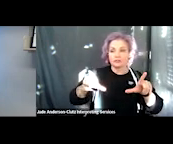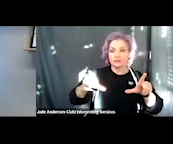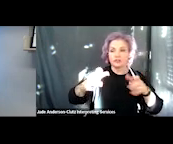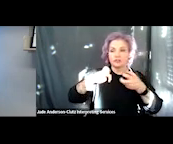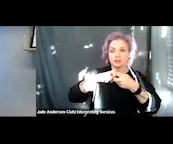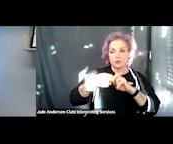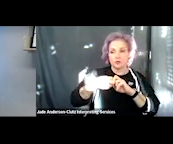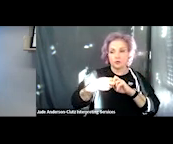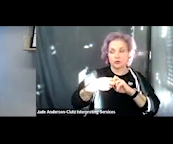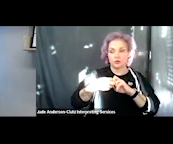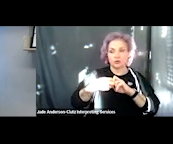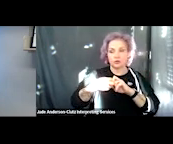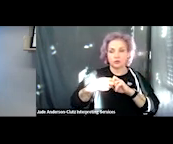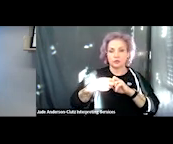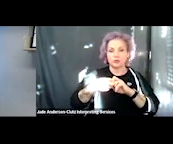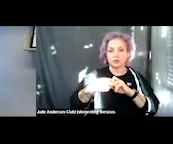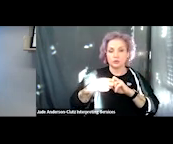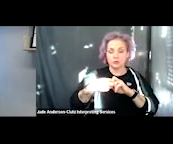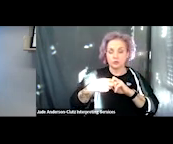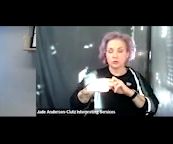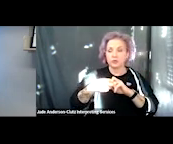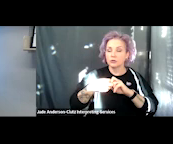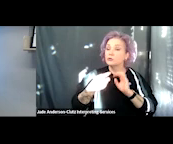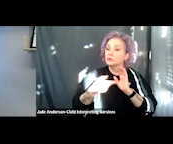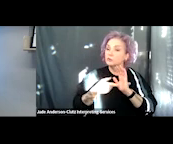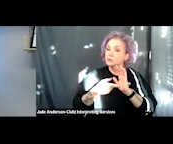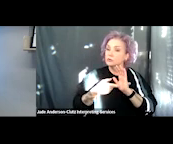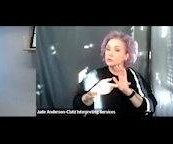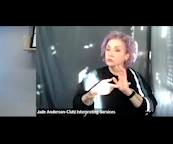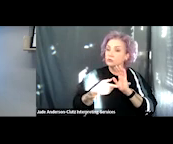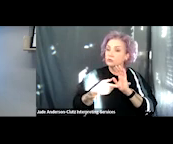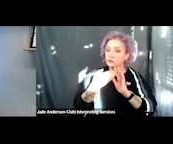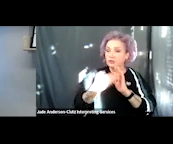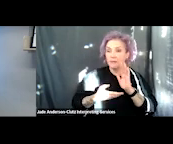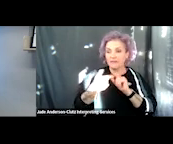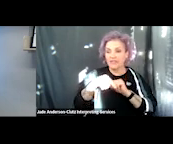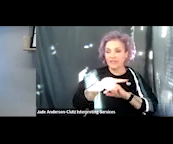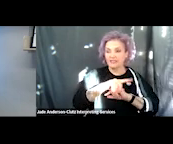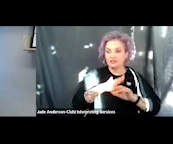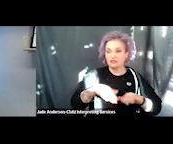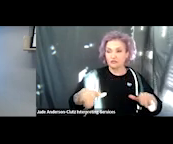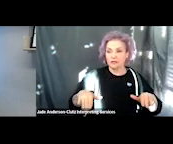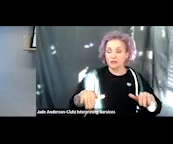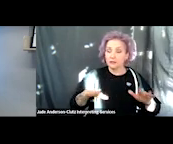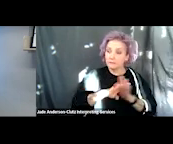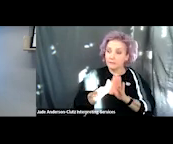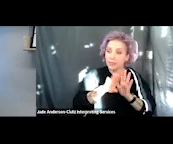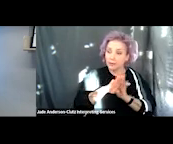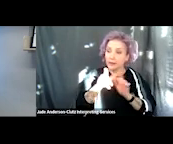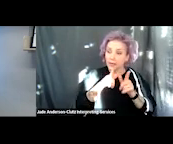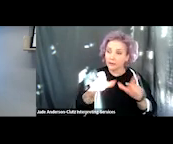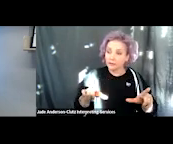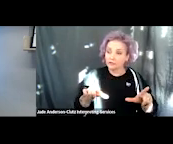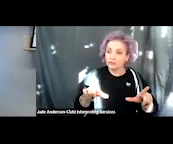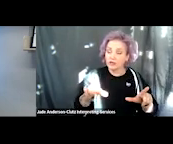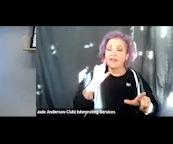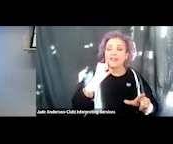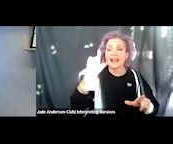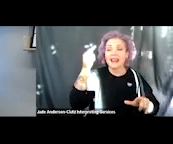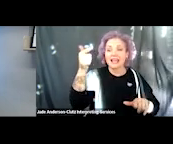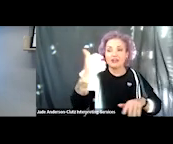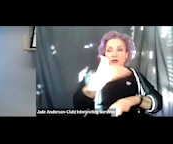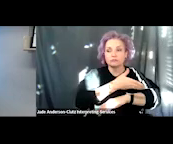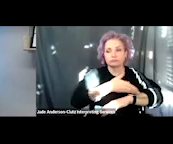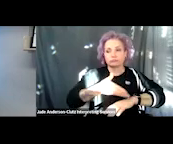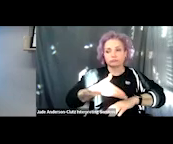cases. Individuals develop language, but then they regress and lose that ability. So what does this gene do? It codes for